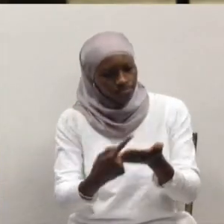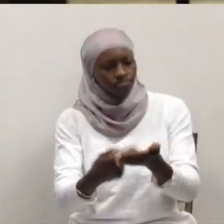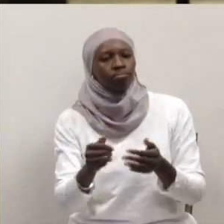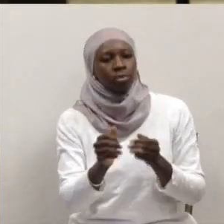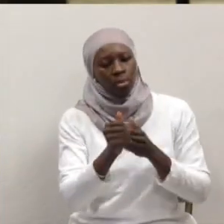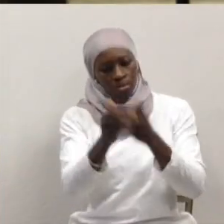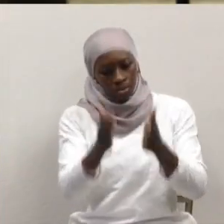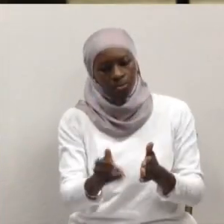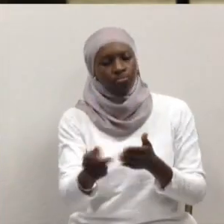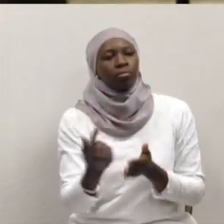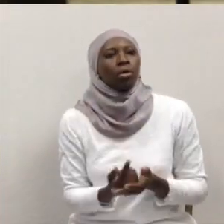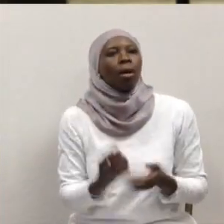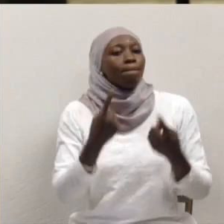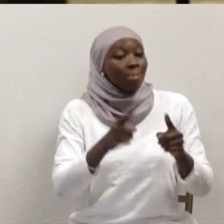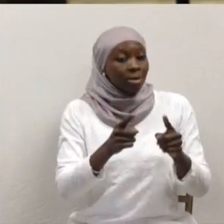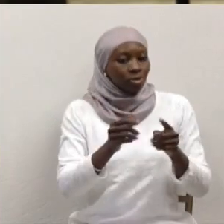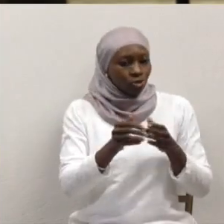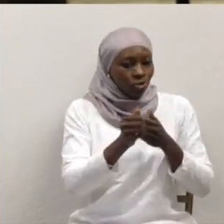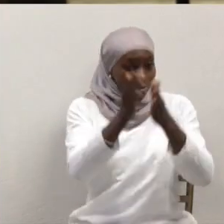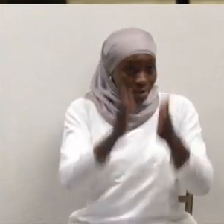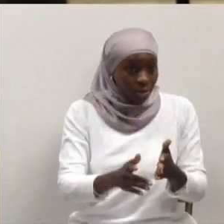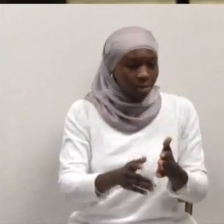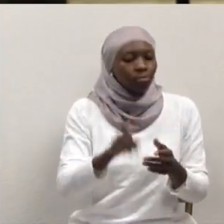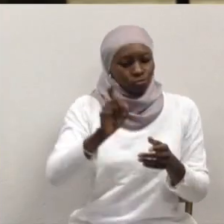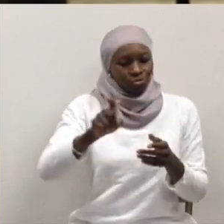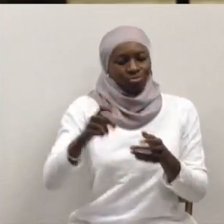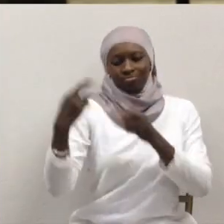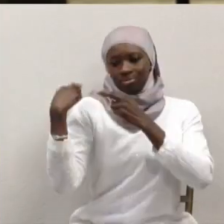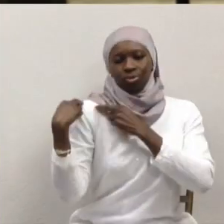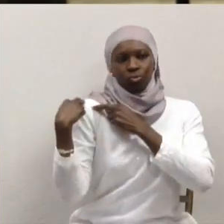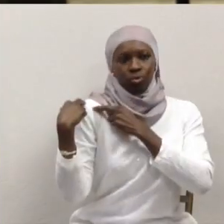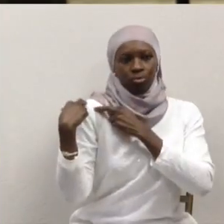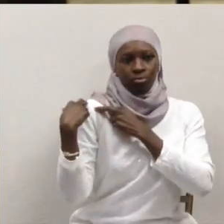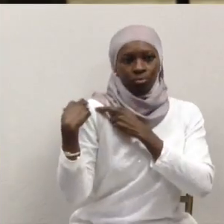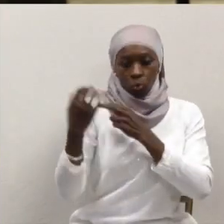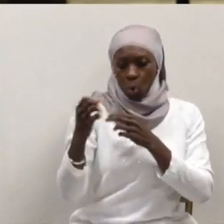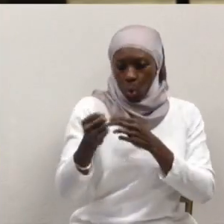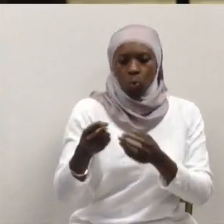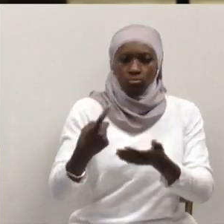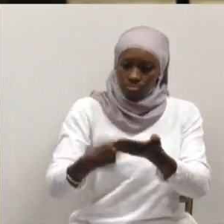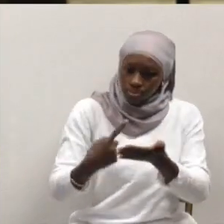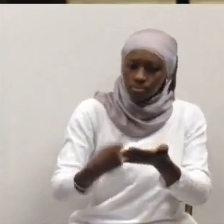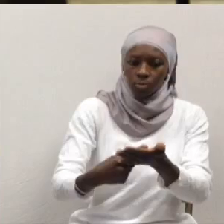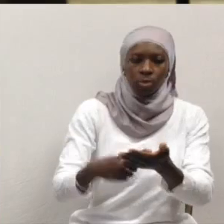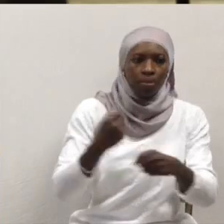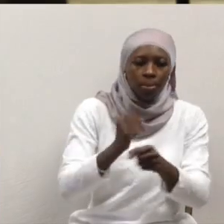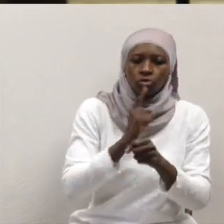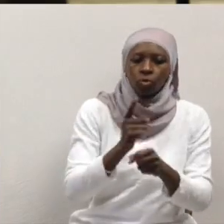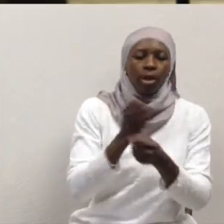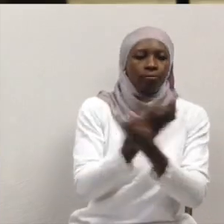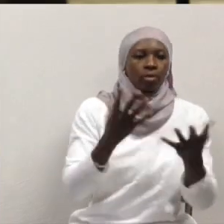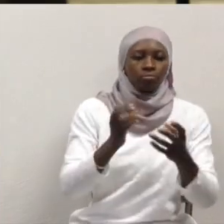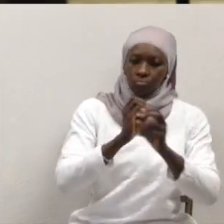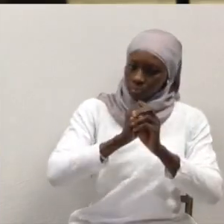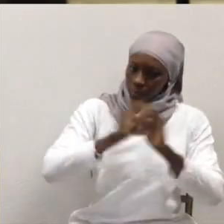community. This is what a leader should be doing on behalf of his community. So Allah subhanahu wa ta'ala here,